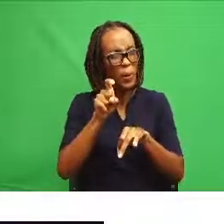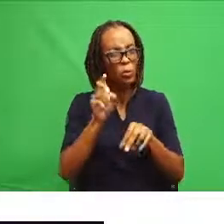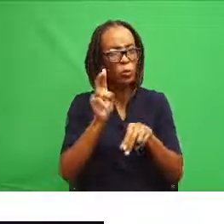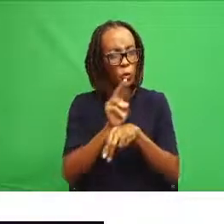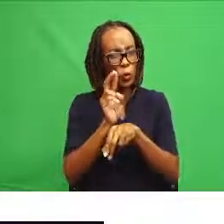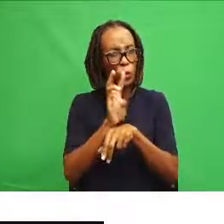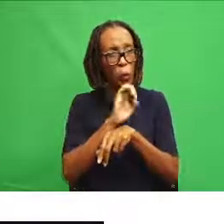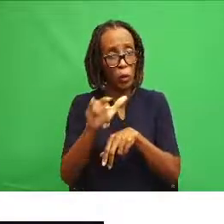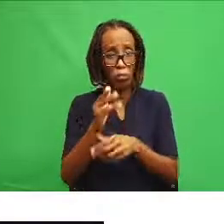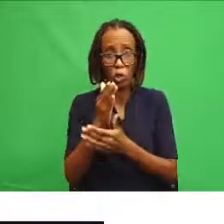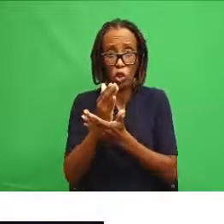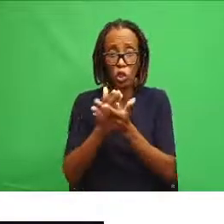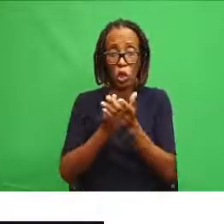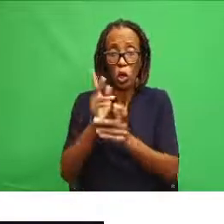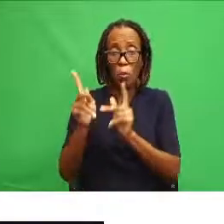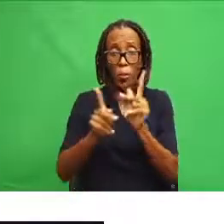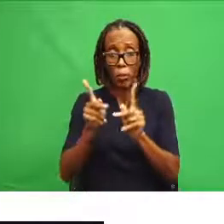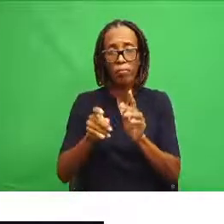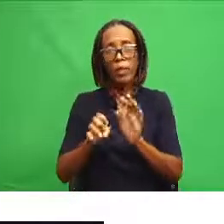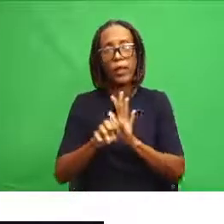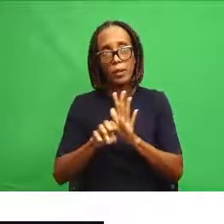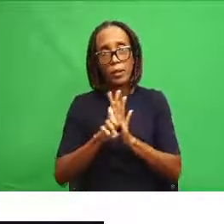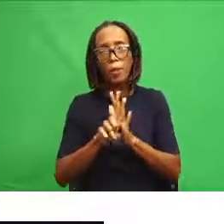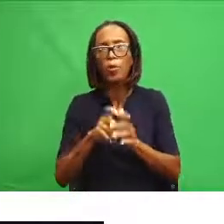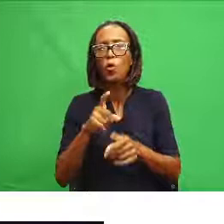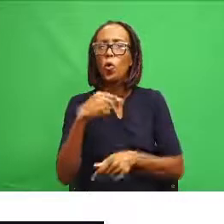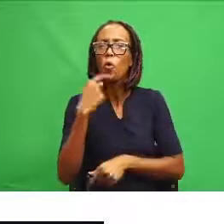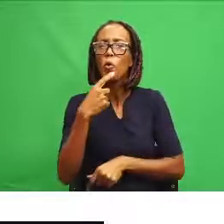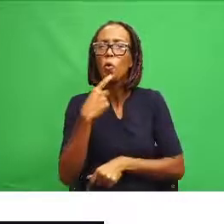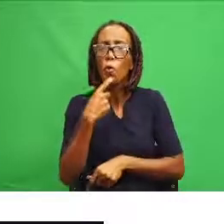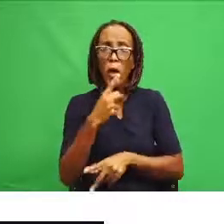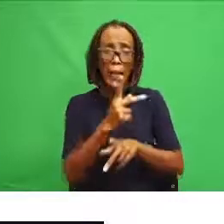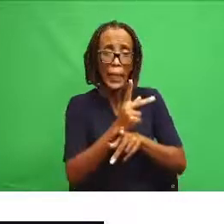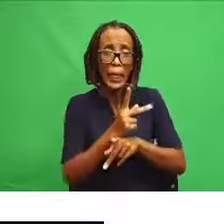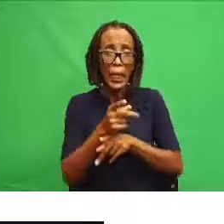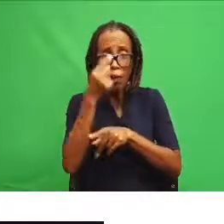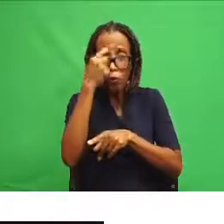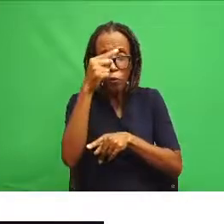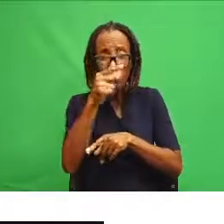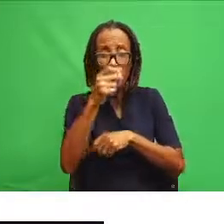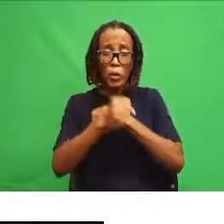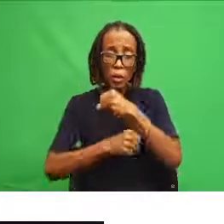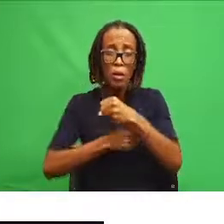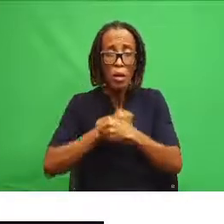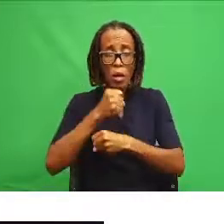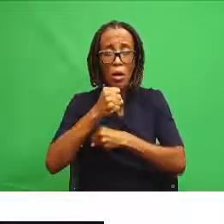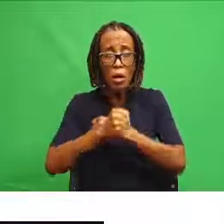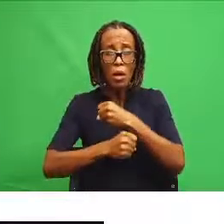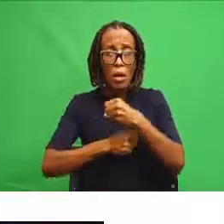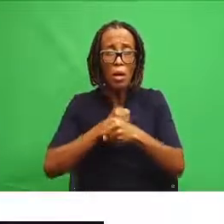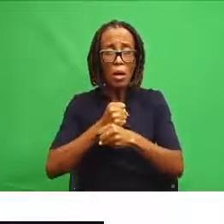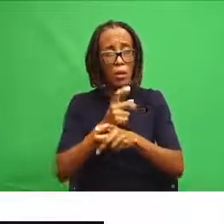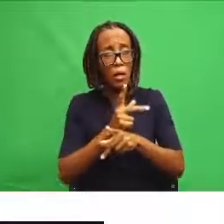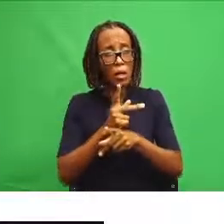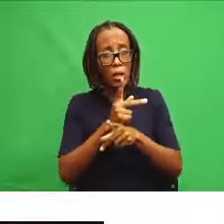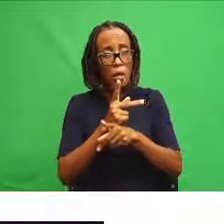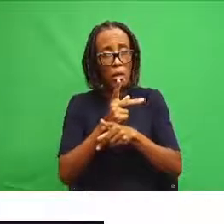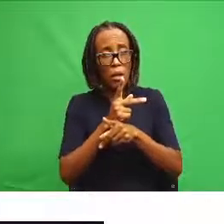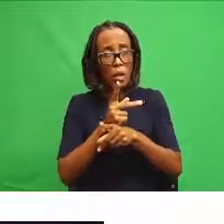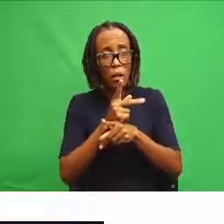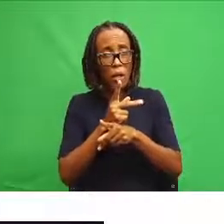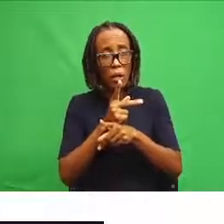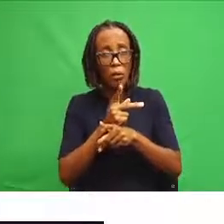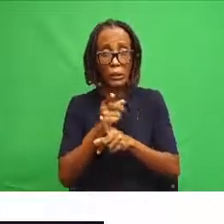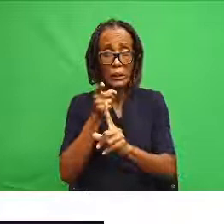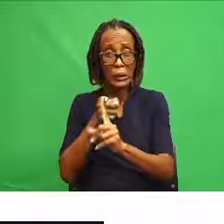there may be people, actually the person who may have looked after you in your old age, and if you've been ill prior to dying,